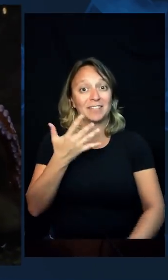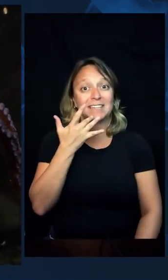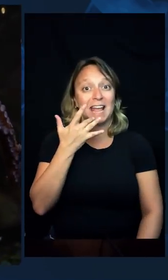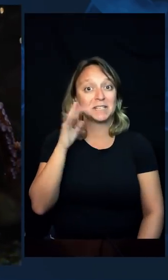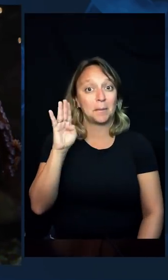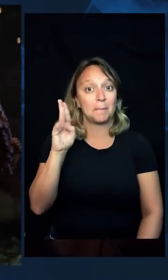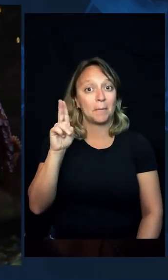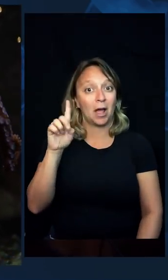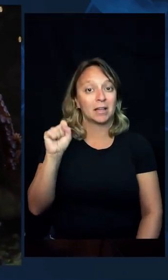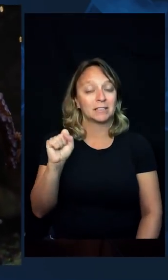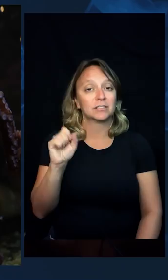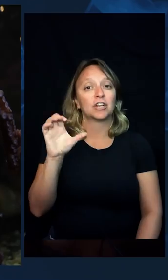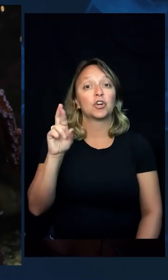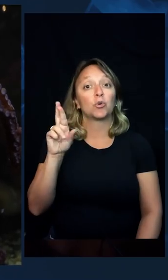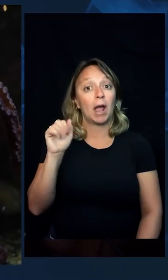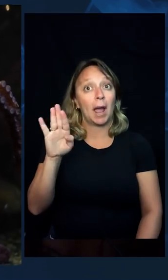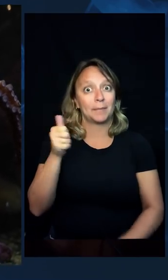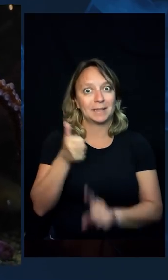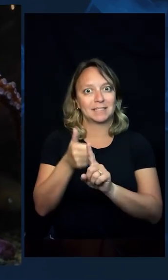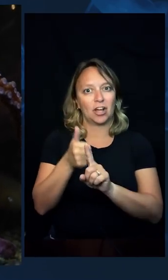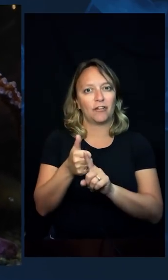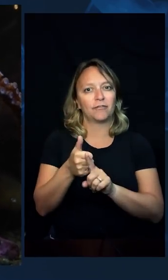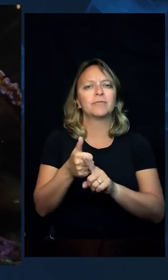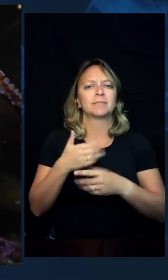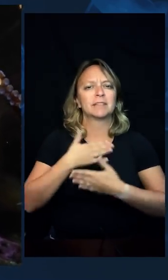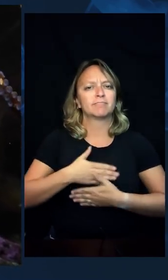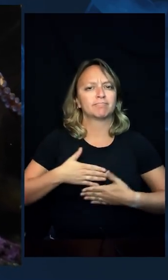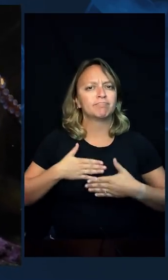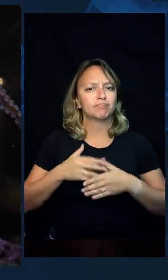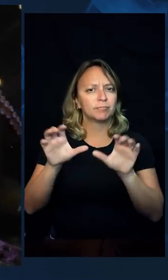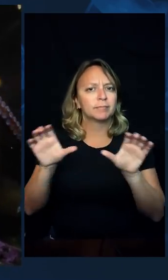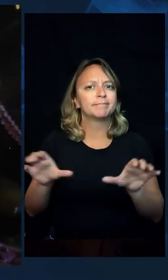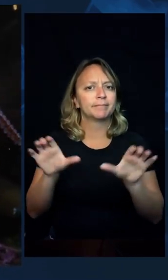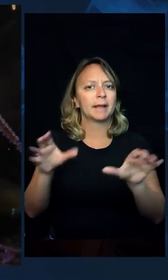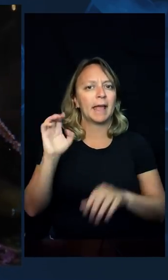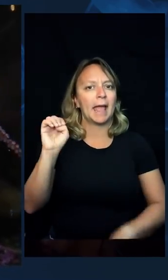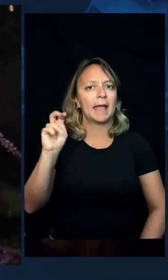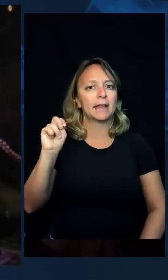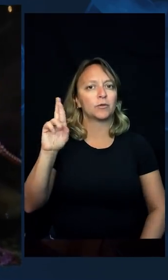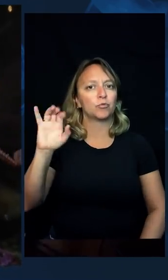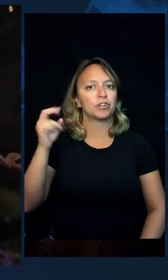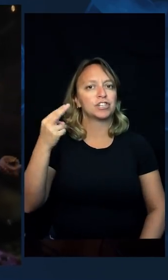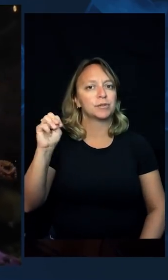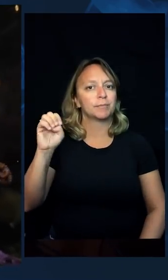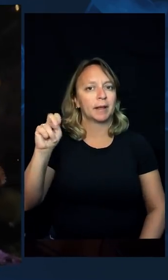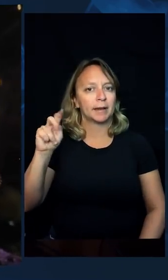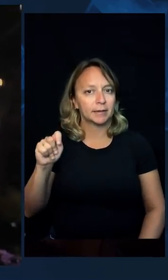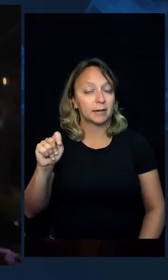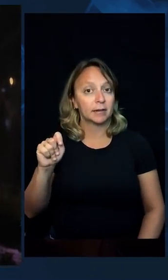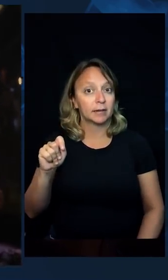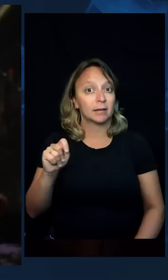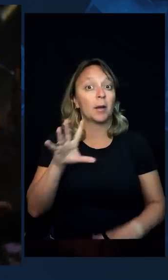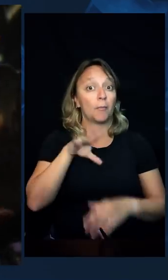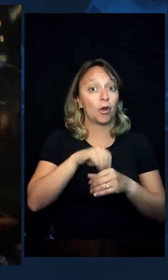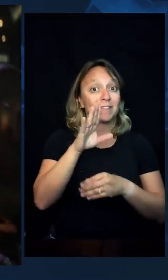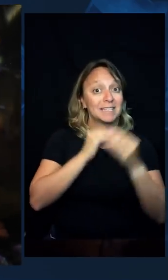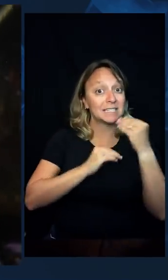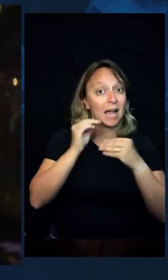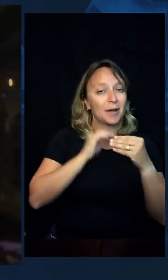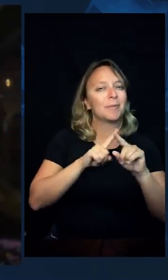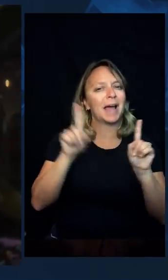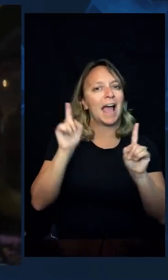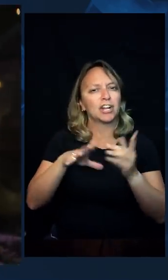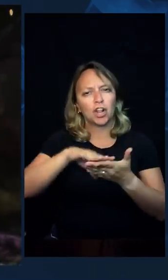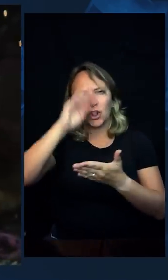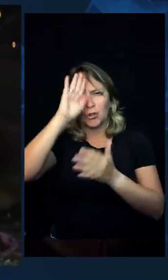itself is enrichment, not only because it's part of his diet, but also he has to learn to break open that shell to